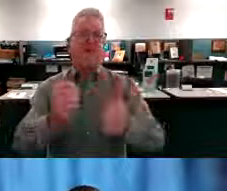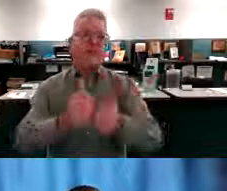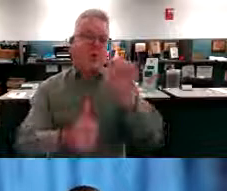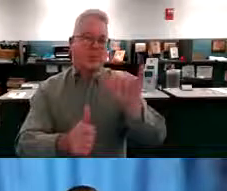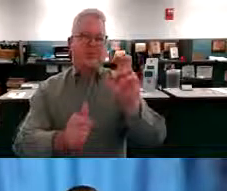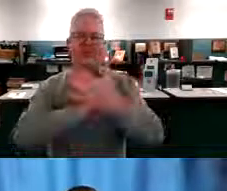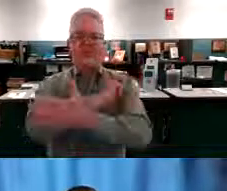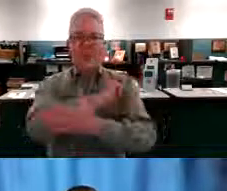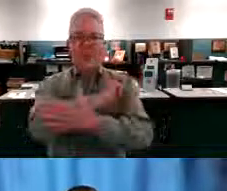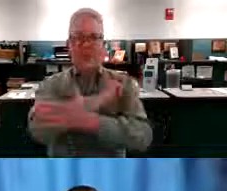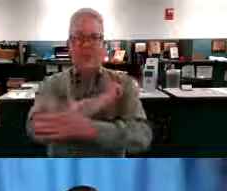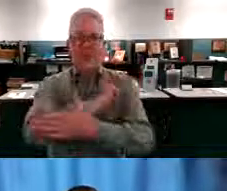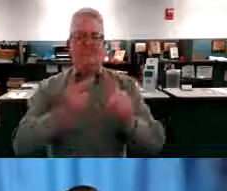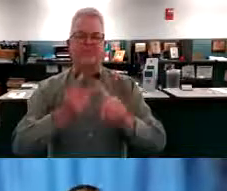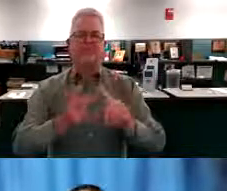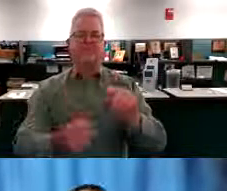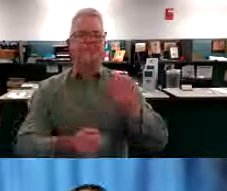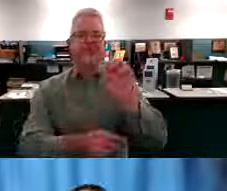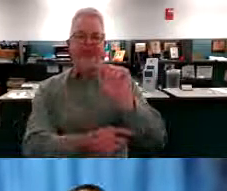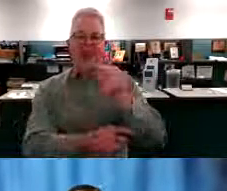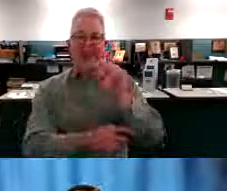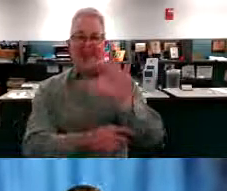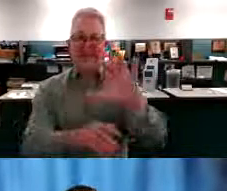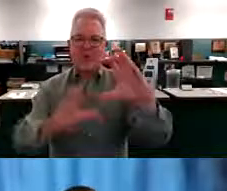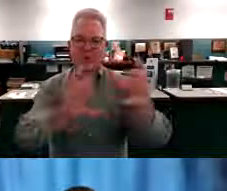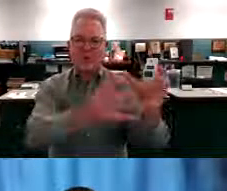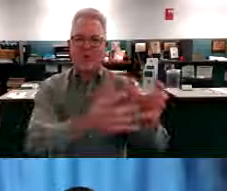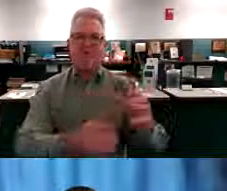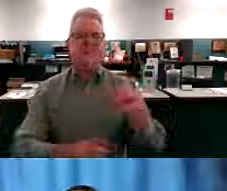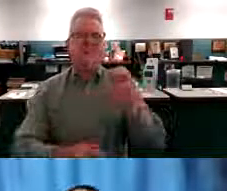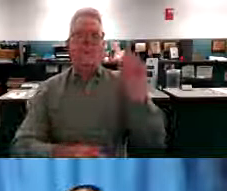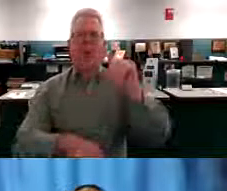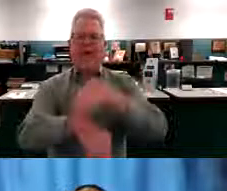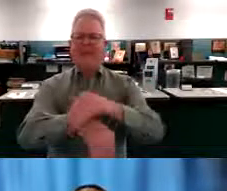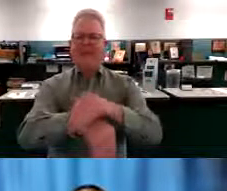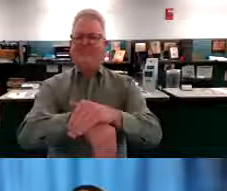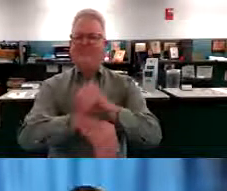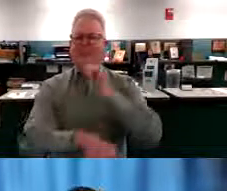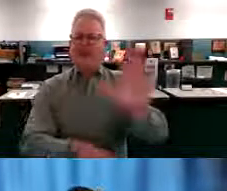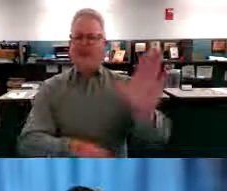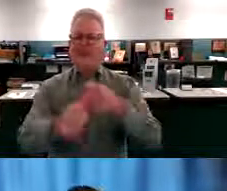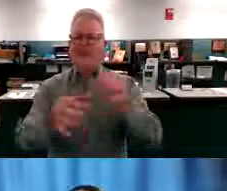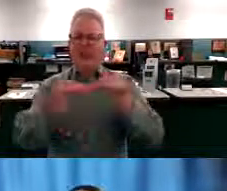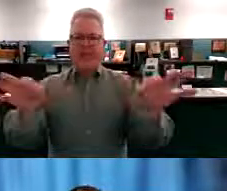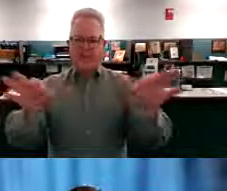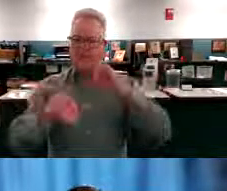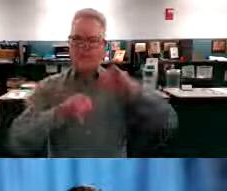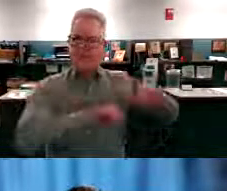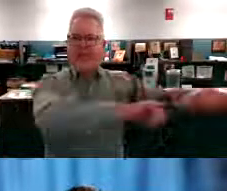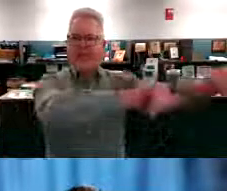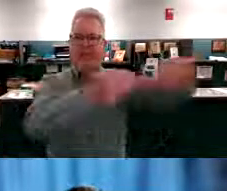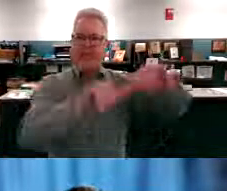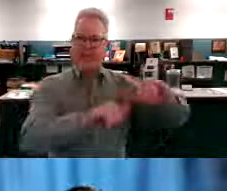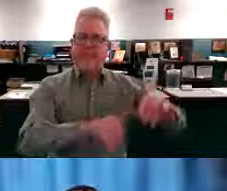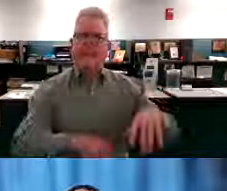you know, some other communities as well, maybe if they're from foreign, if they're from various ethnic groups where English is not their